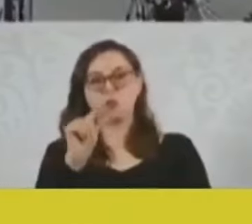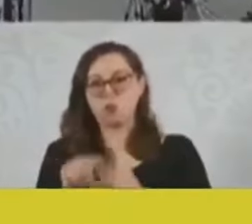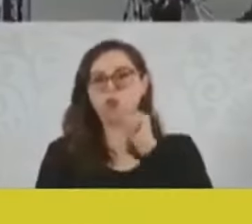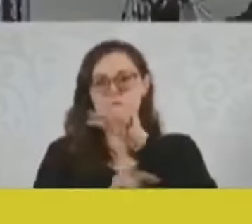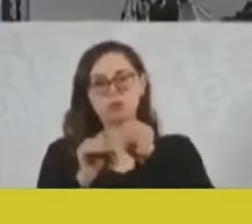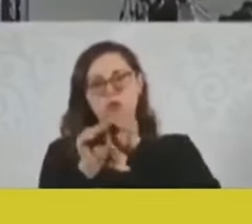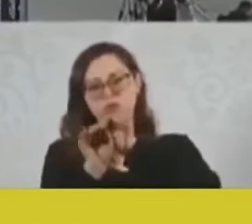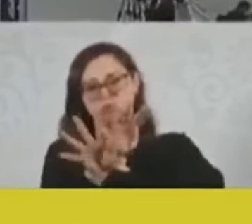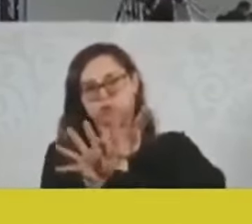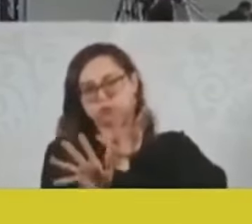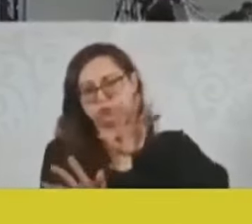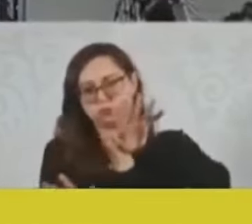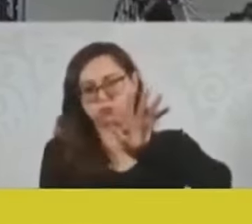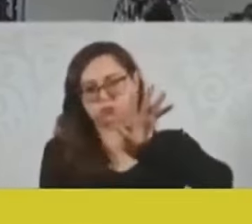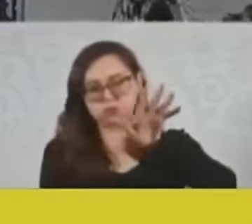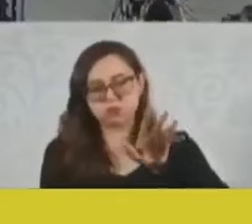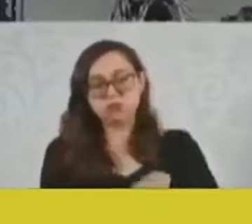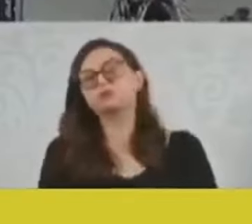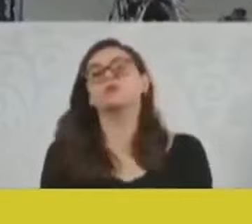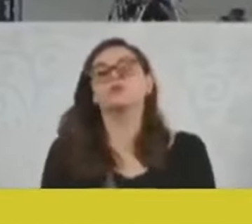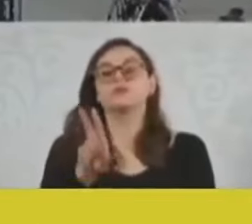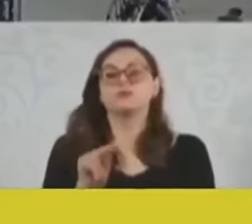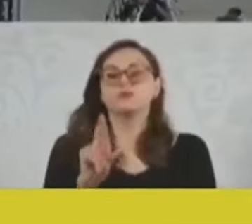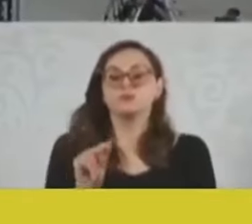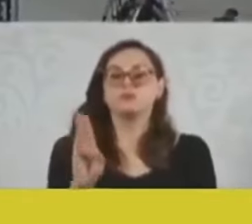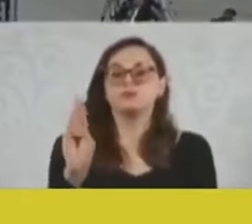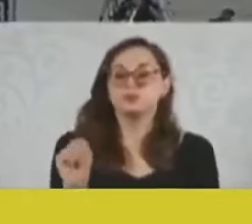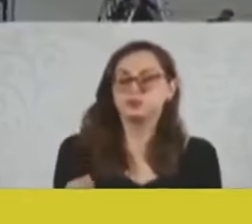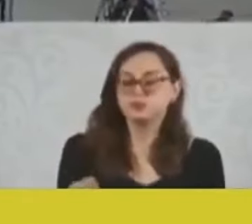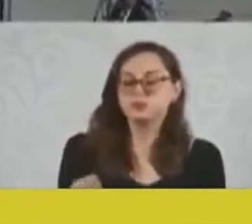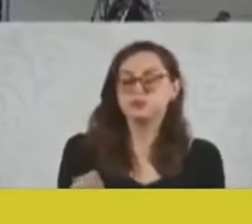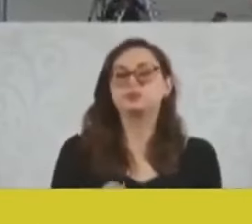extend access to internet for everybody.